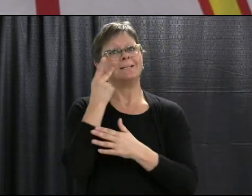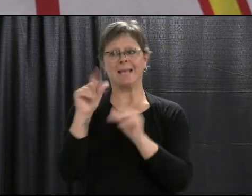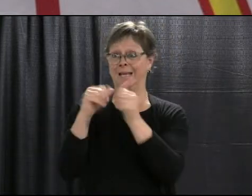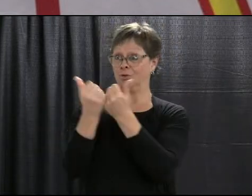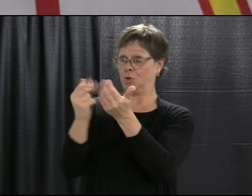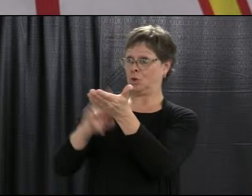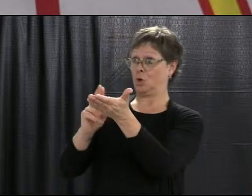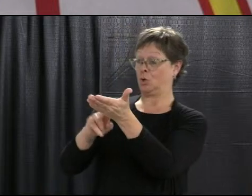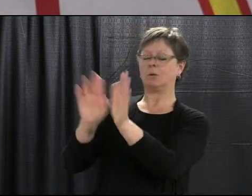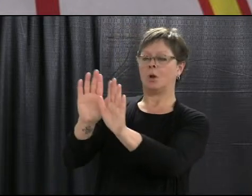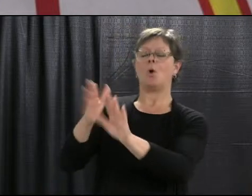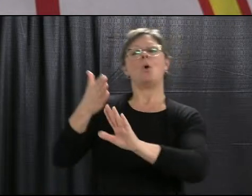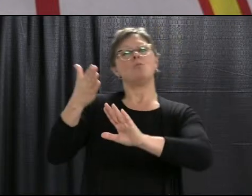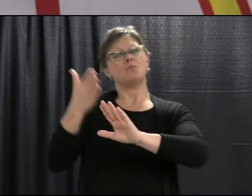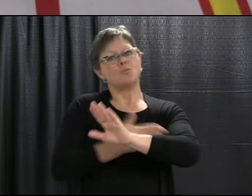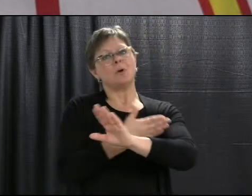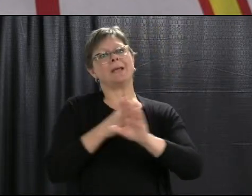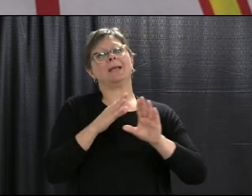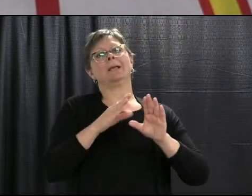to pre-pandemic levels.